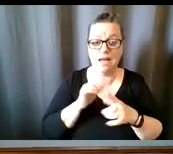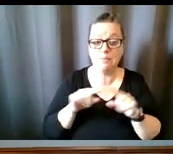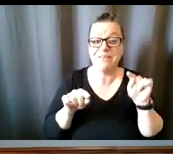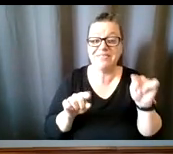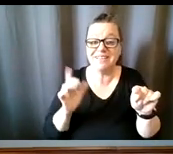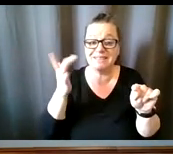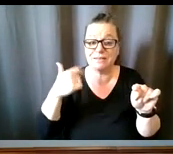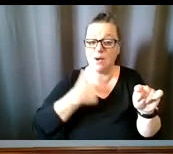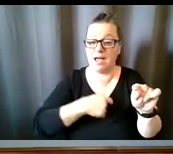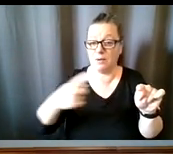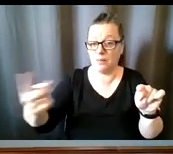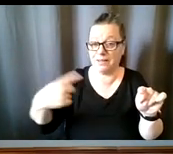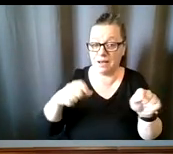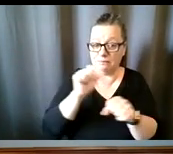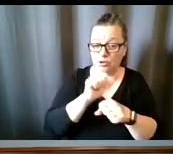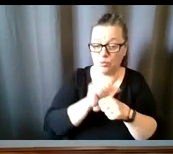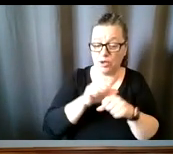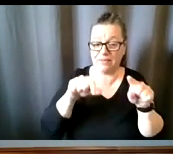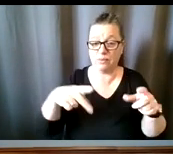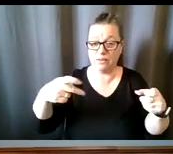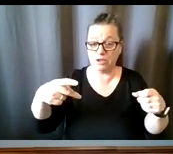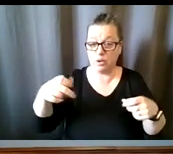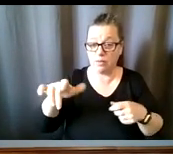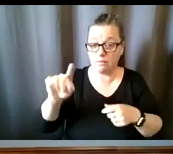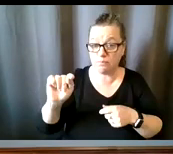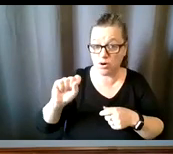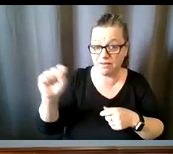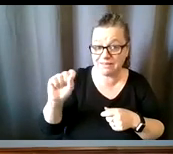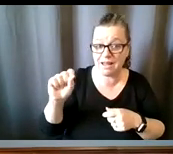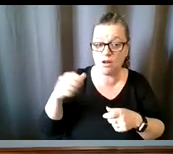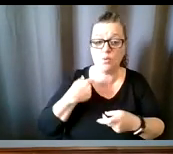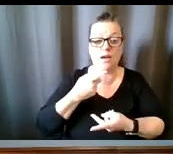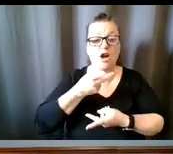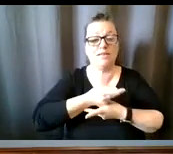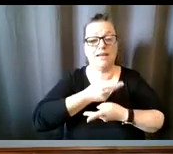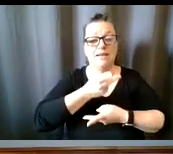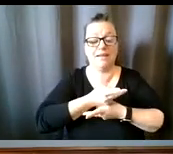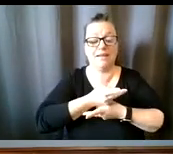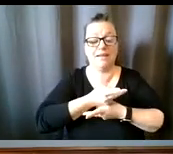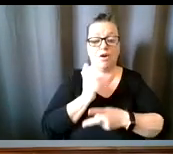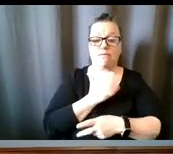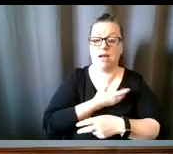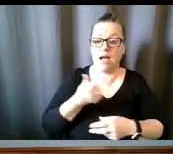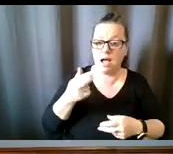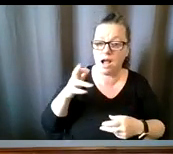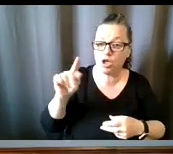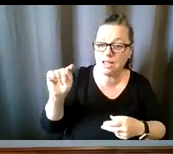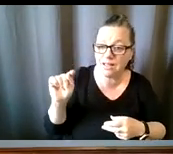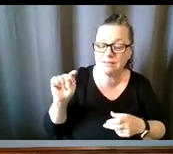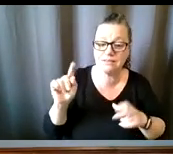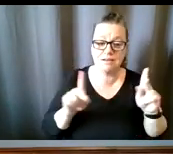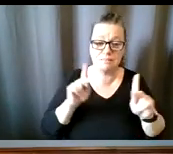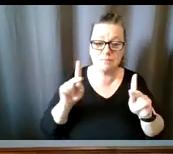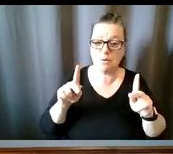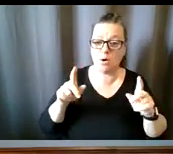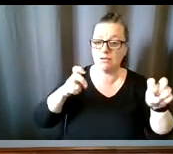come to work. This is what we do at the Port of Seattle, is we want to make sure that we are taking care of our guests, the people, the traveling